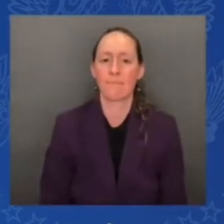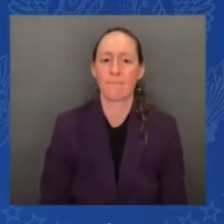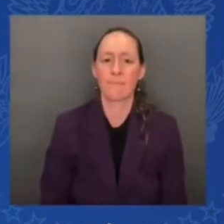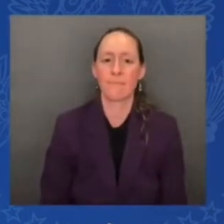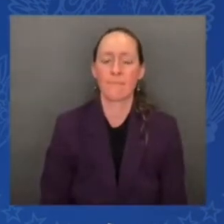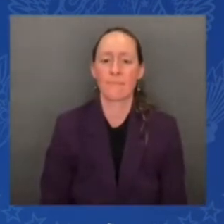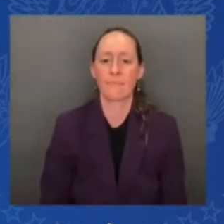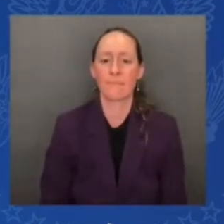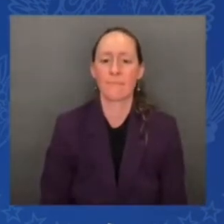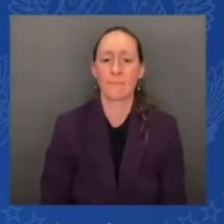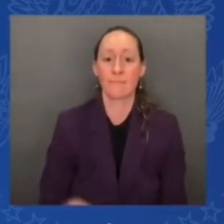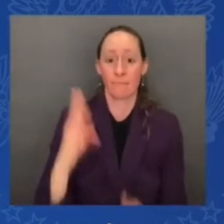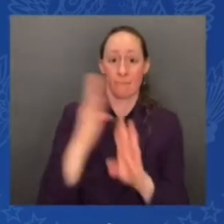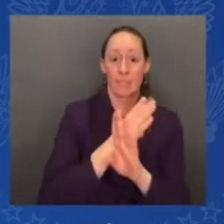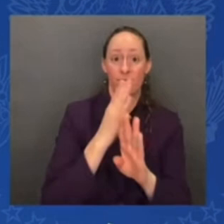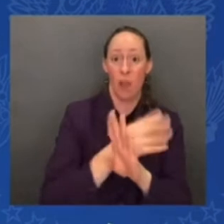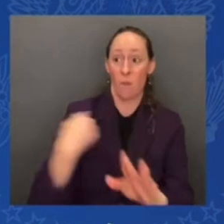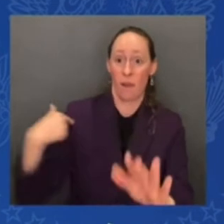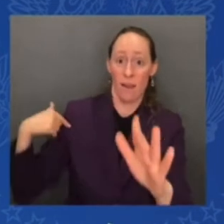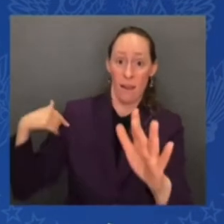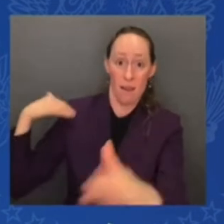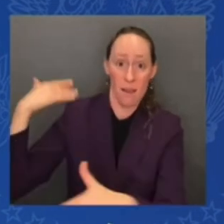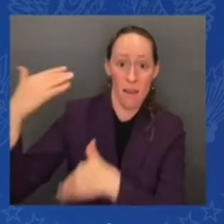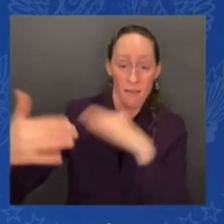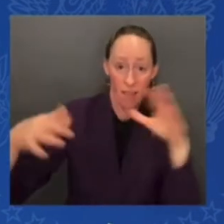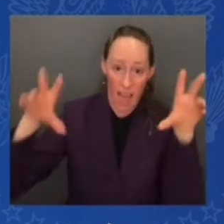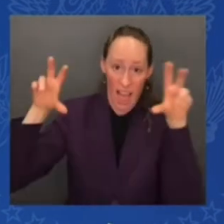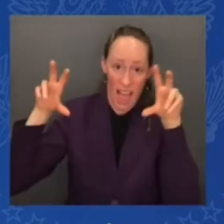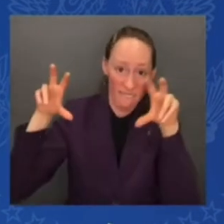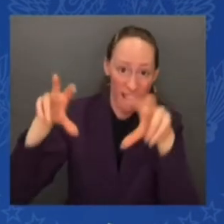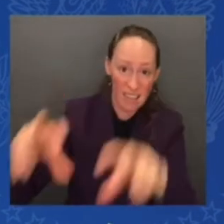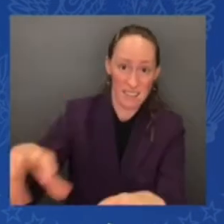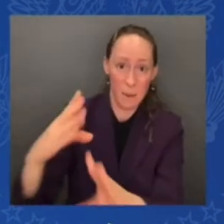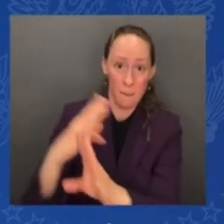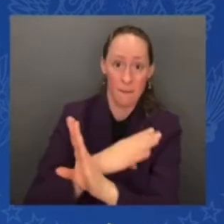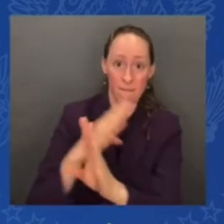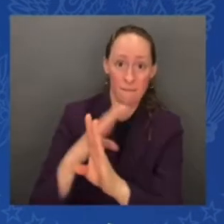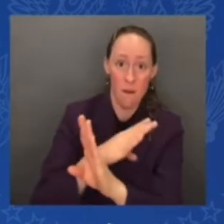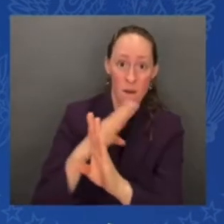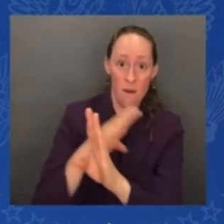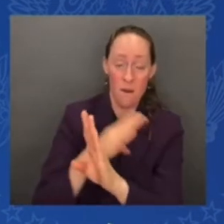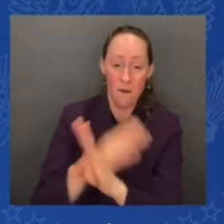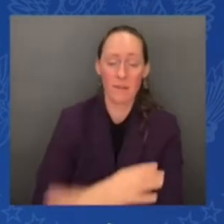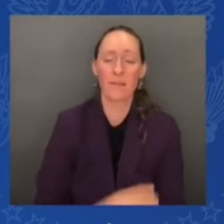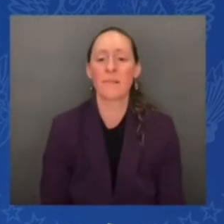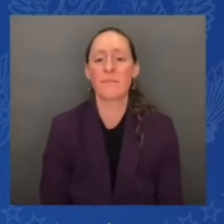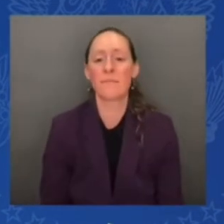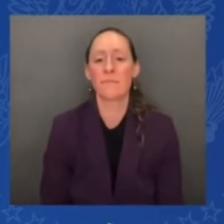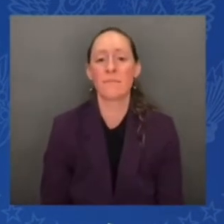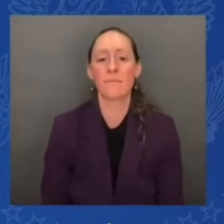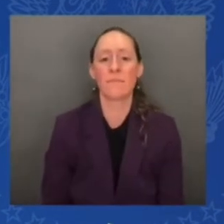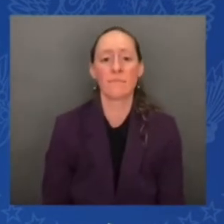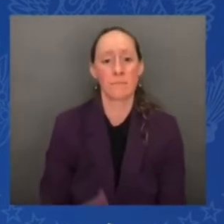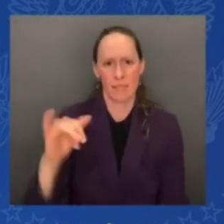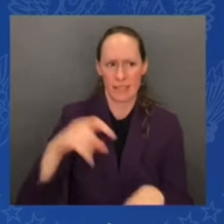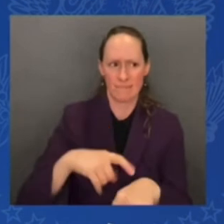Kansas into what they now call, as they refer to as, hibernation. I hibernated in